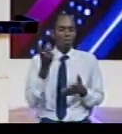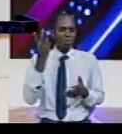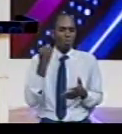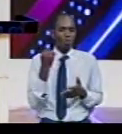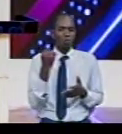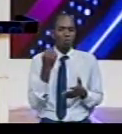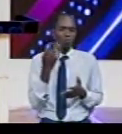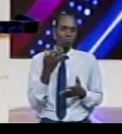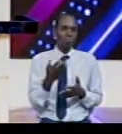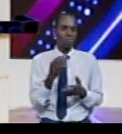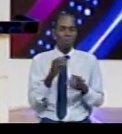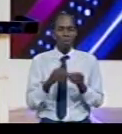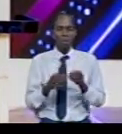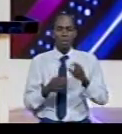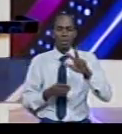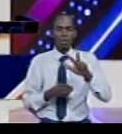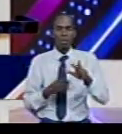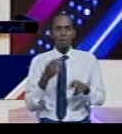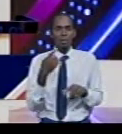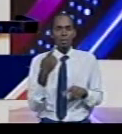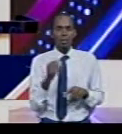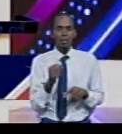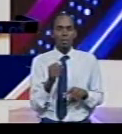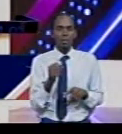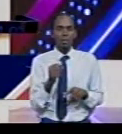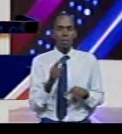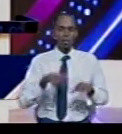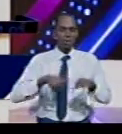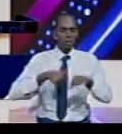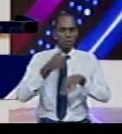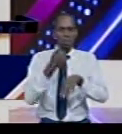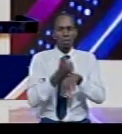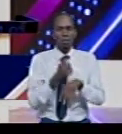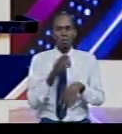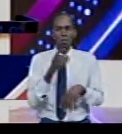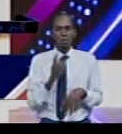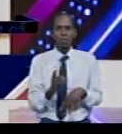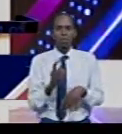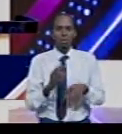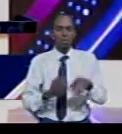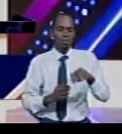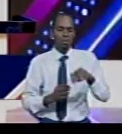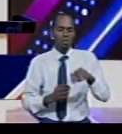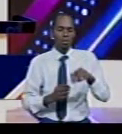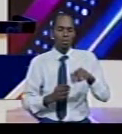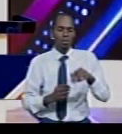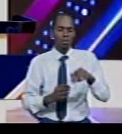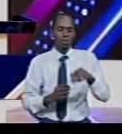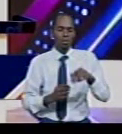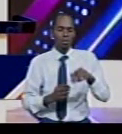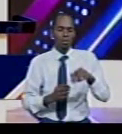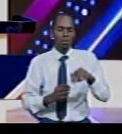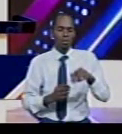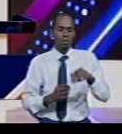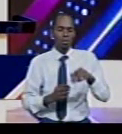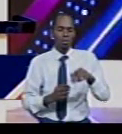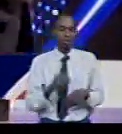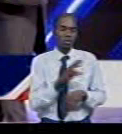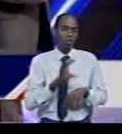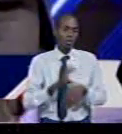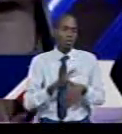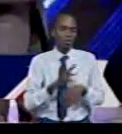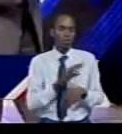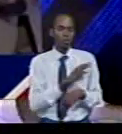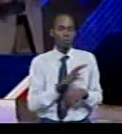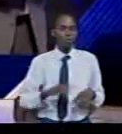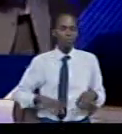Number three, the established pillars in the church of Christ. Established pillars